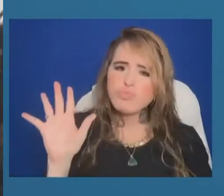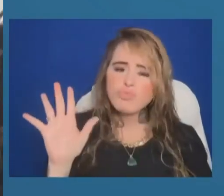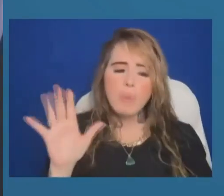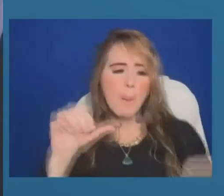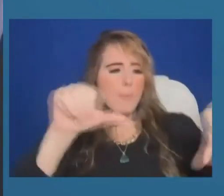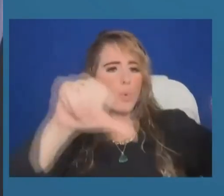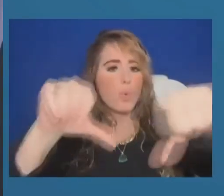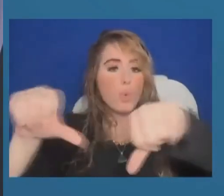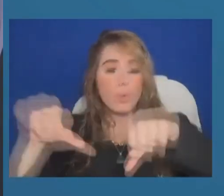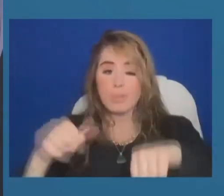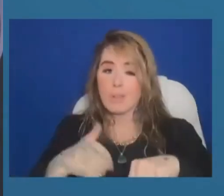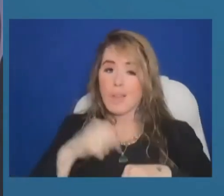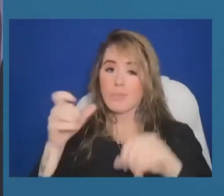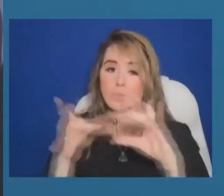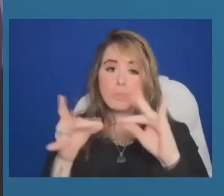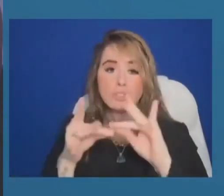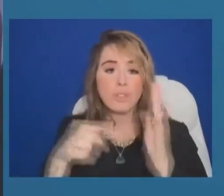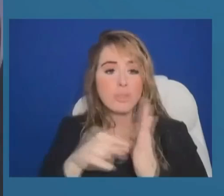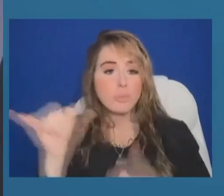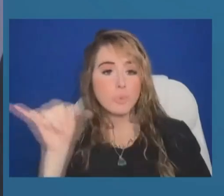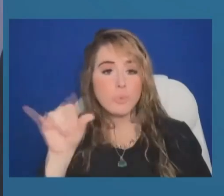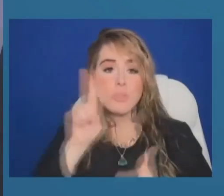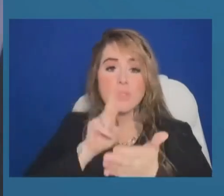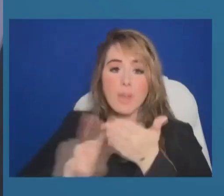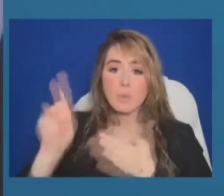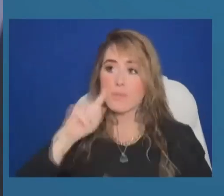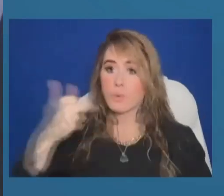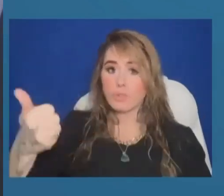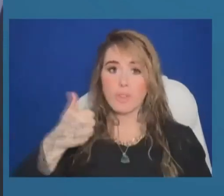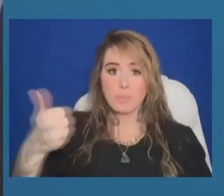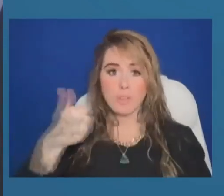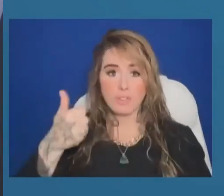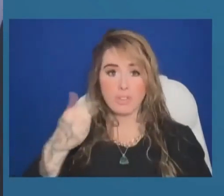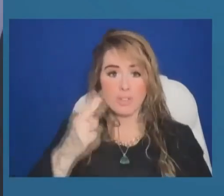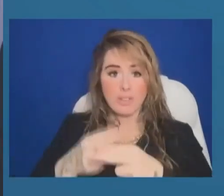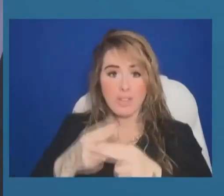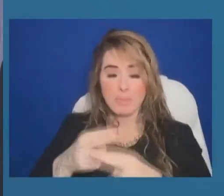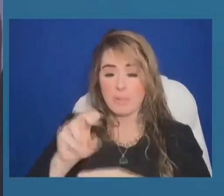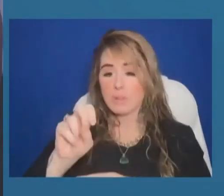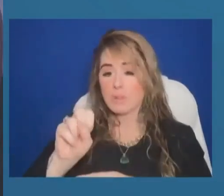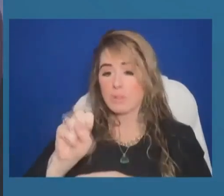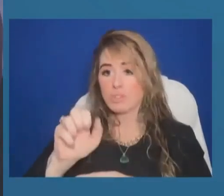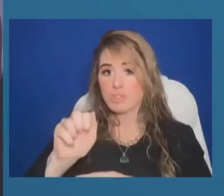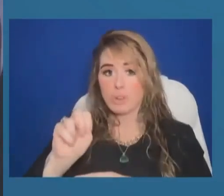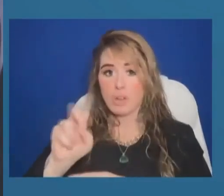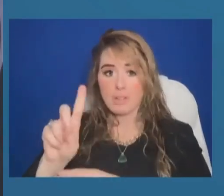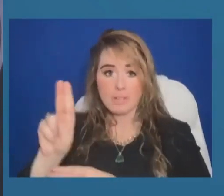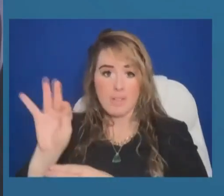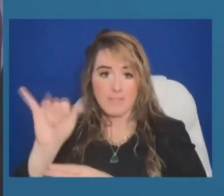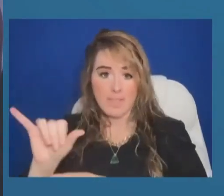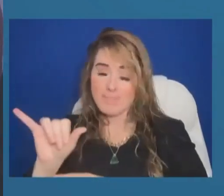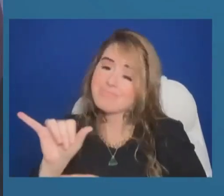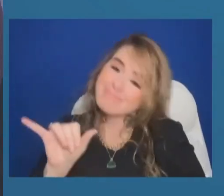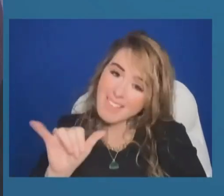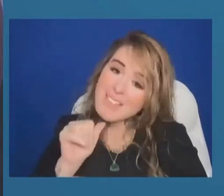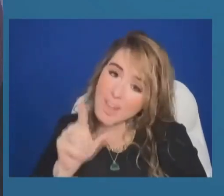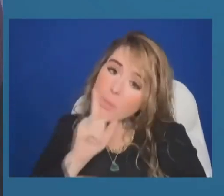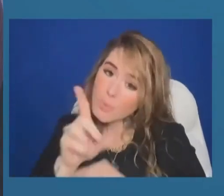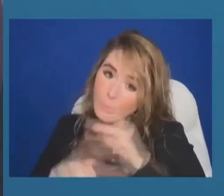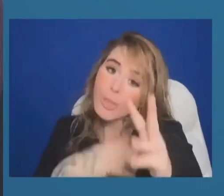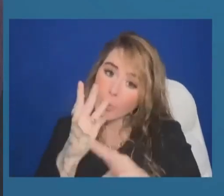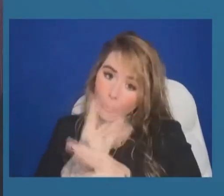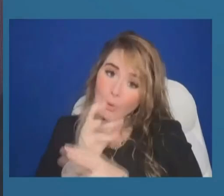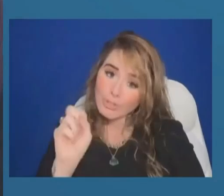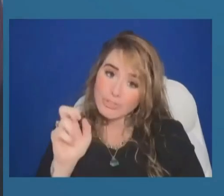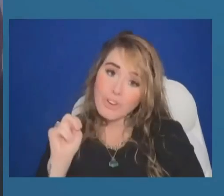And I have to say this to Secretary of Transportation, Sean Duffy. It's not the real world, Sean. It's